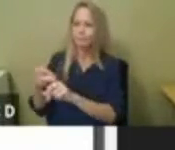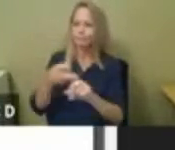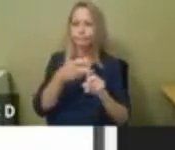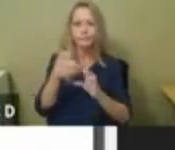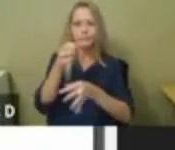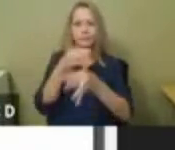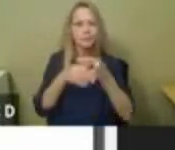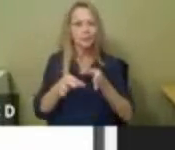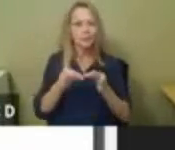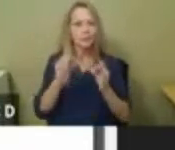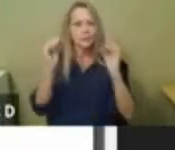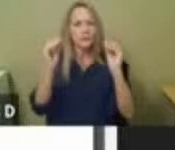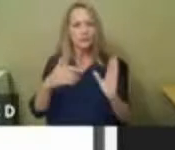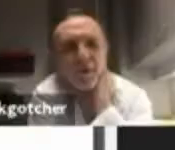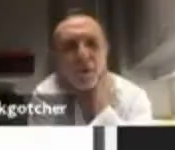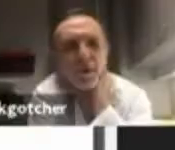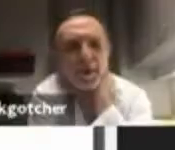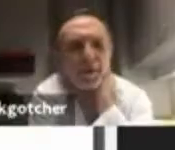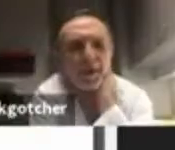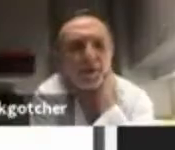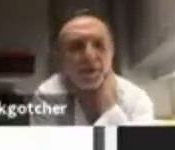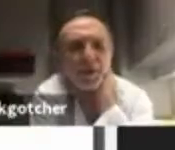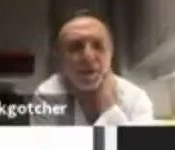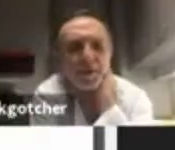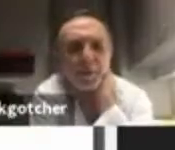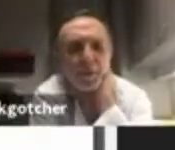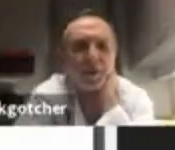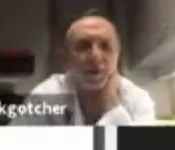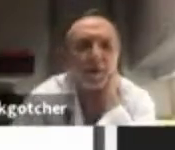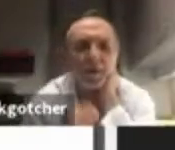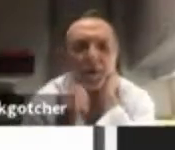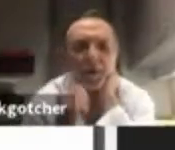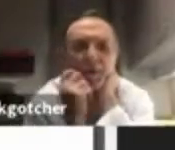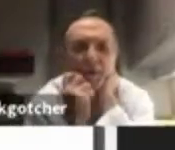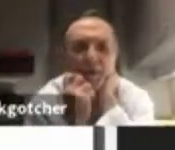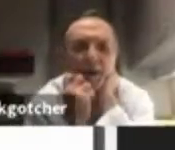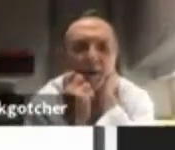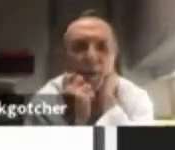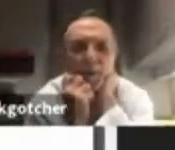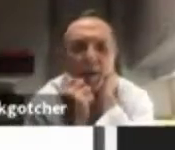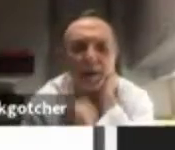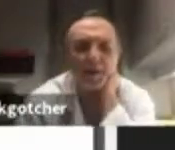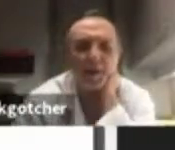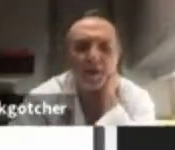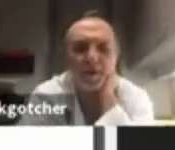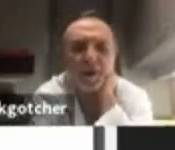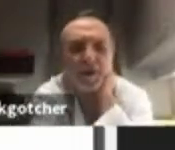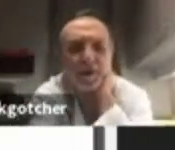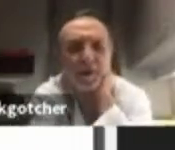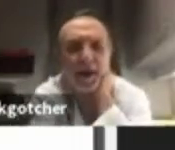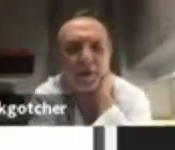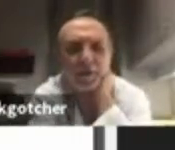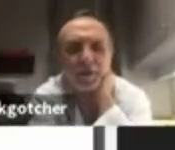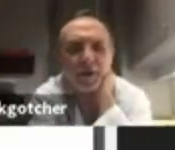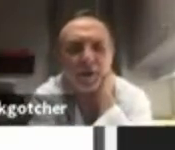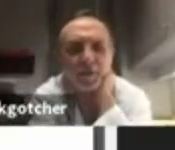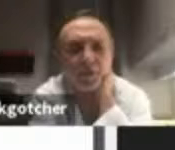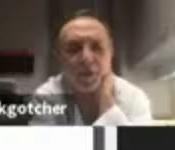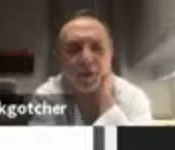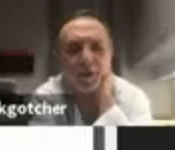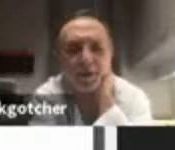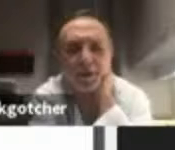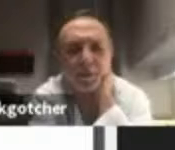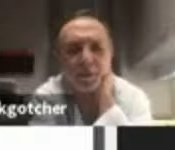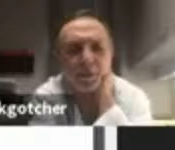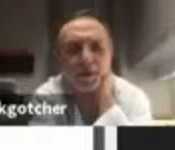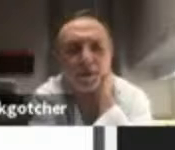In that red zone, we have a fill rate of less than 70%. Do you have a figure for exactly what that is? Is it 65 or 50 or 40